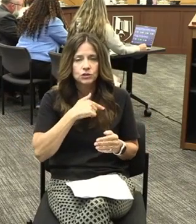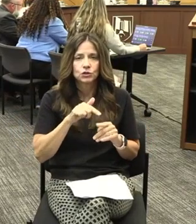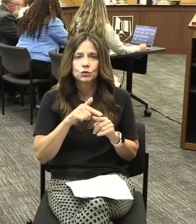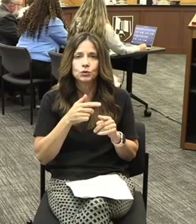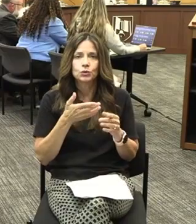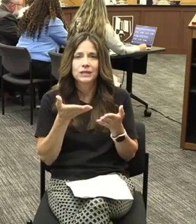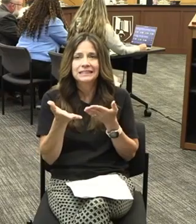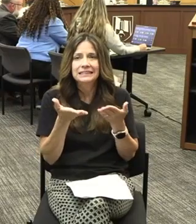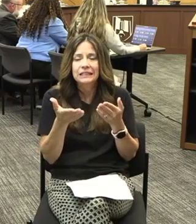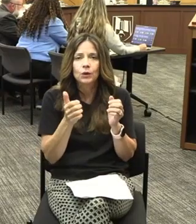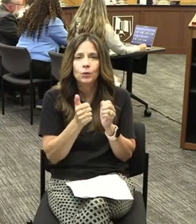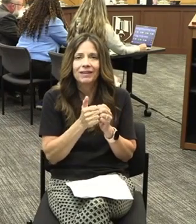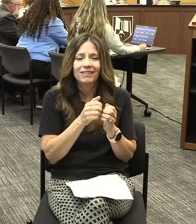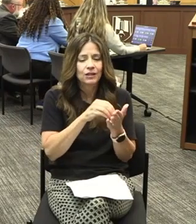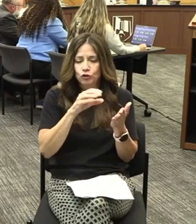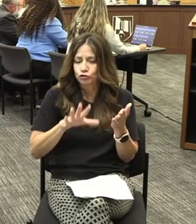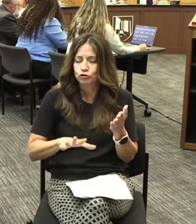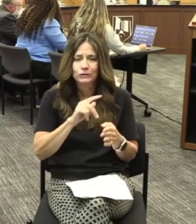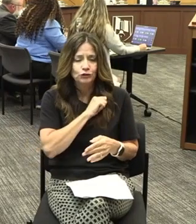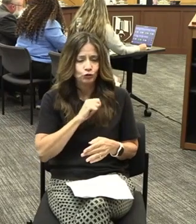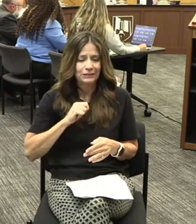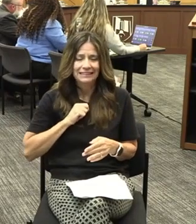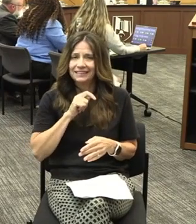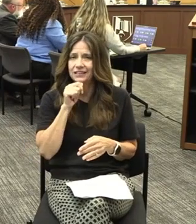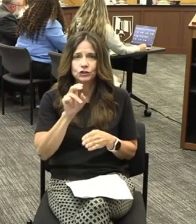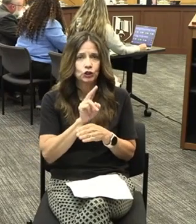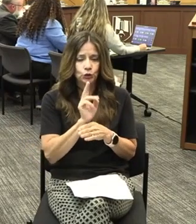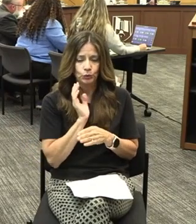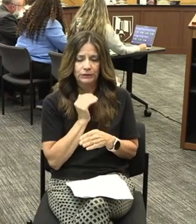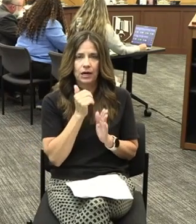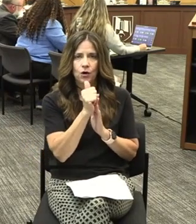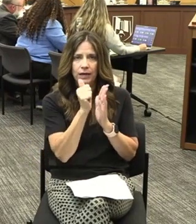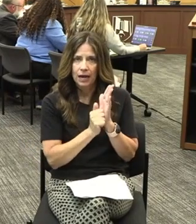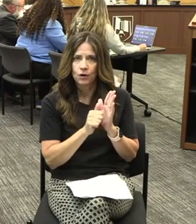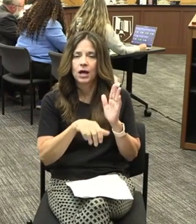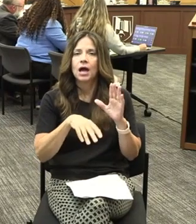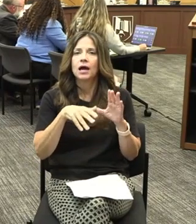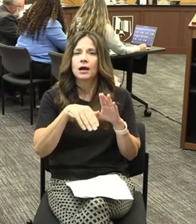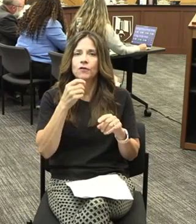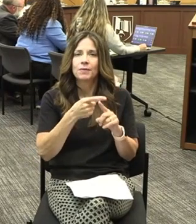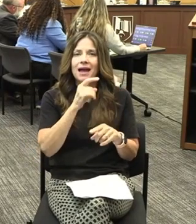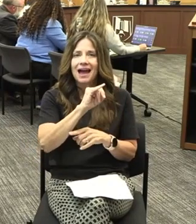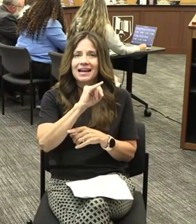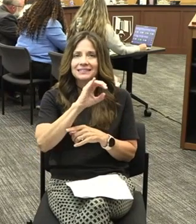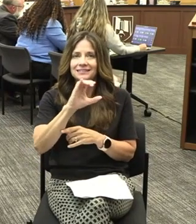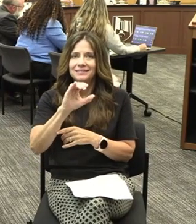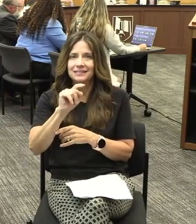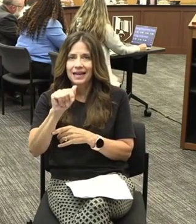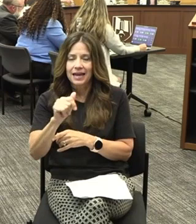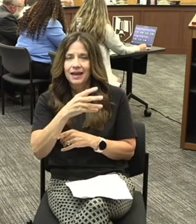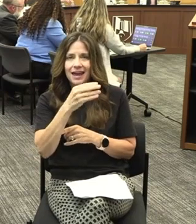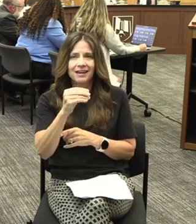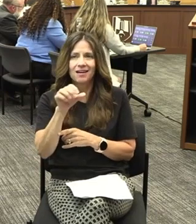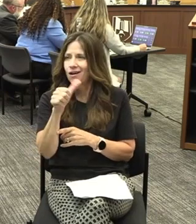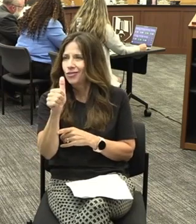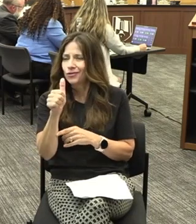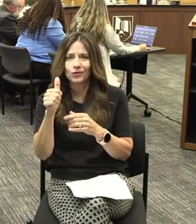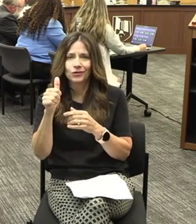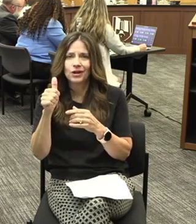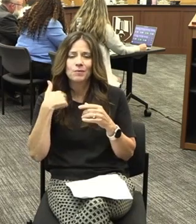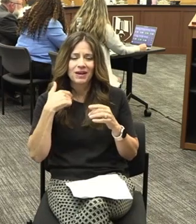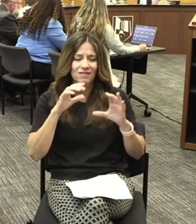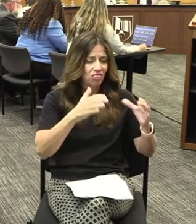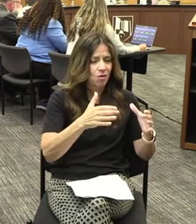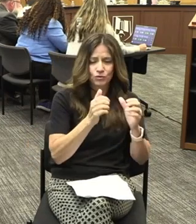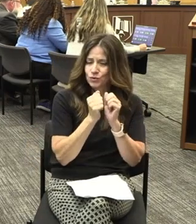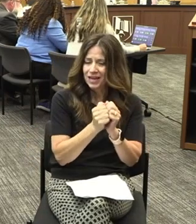the student trustee doesn't really use their account, comes out of the ICCTA and ACCT and NLS. It'd be better if we just had it all lumped together as